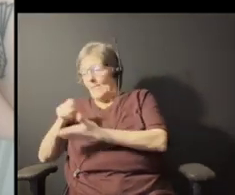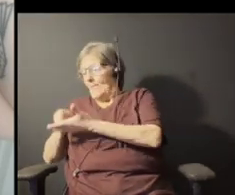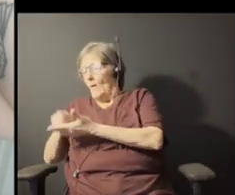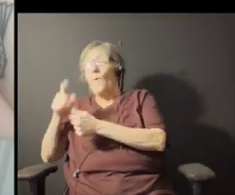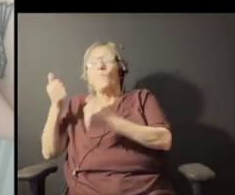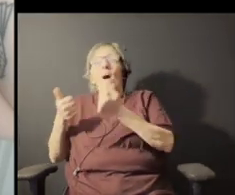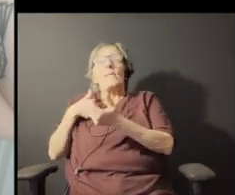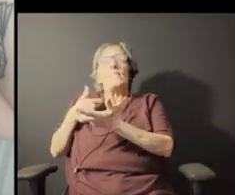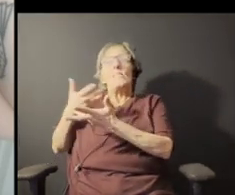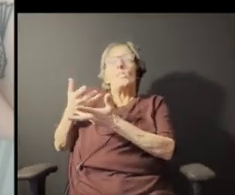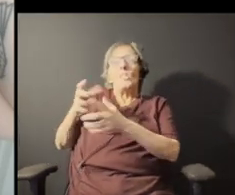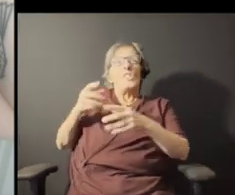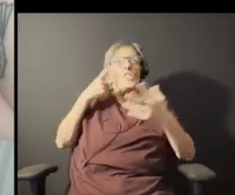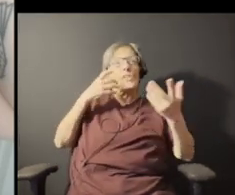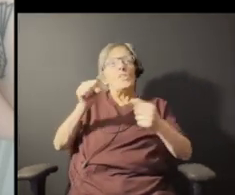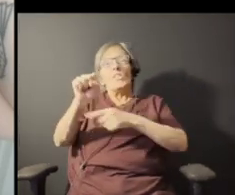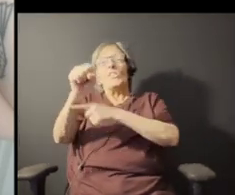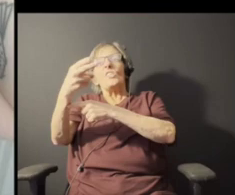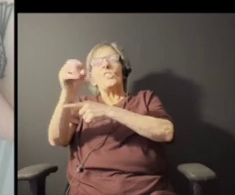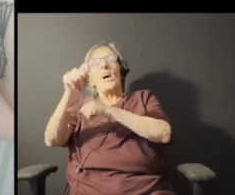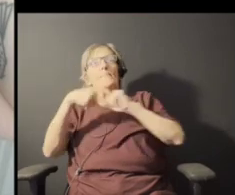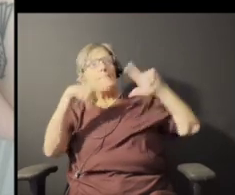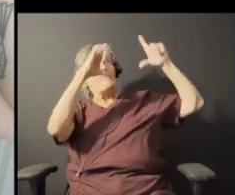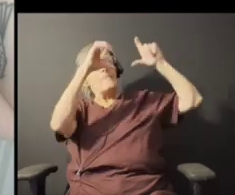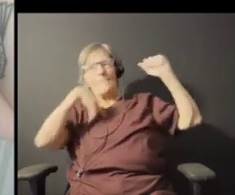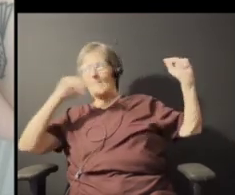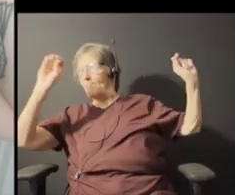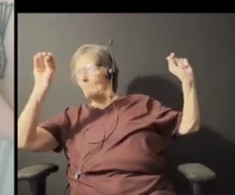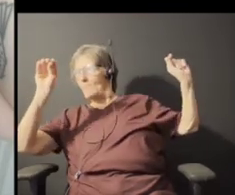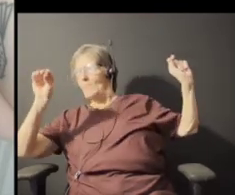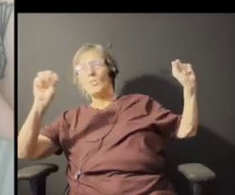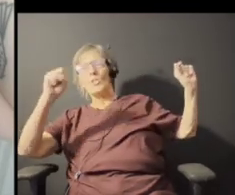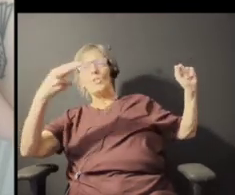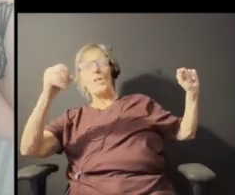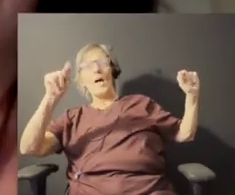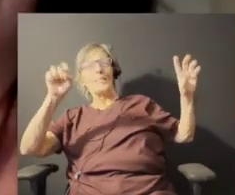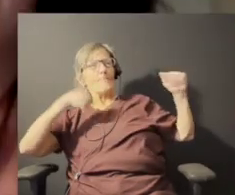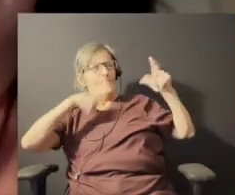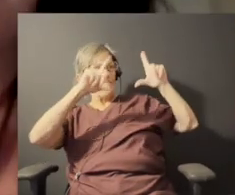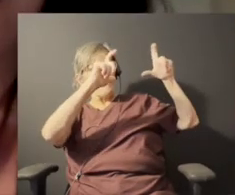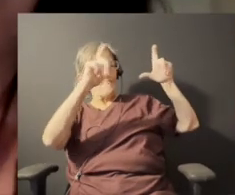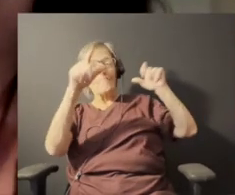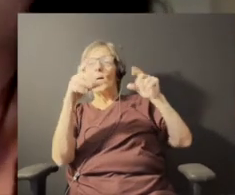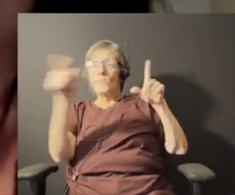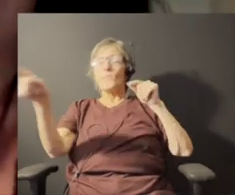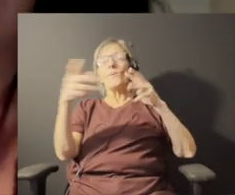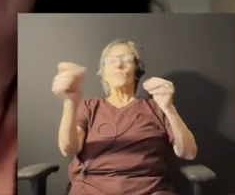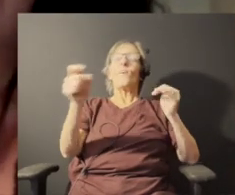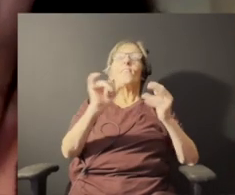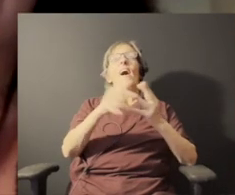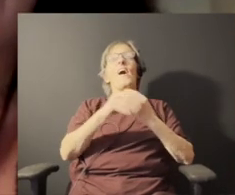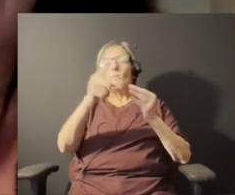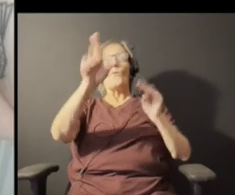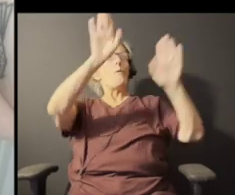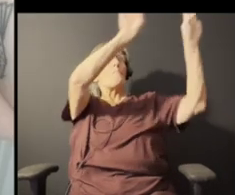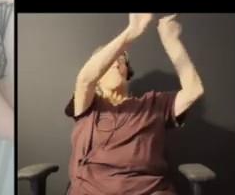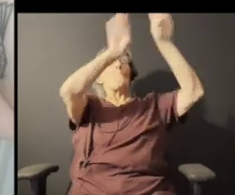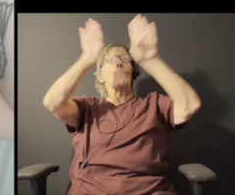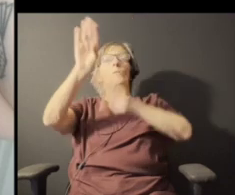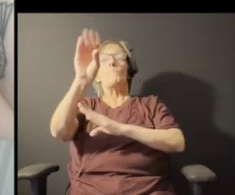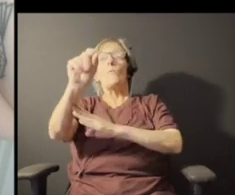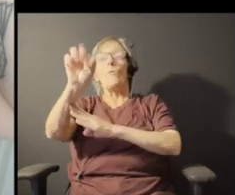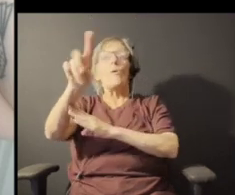what shots I want, exactly what those shots are going to look like. And cool. So you're storyboarding it. Oh,